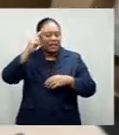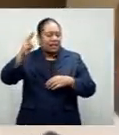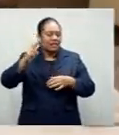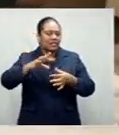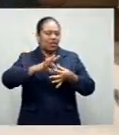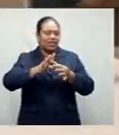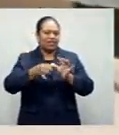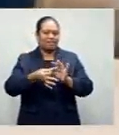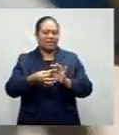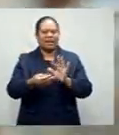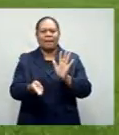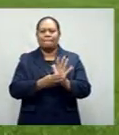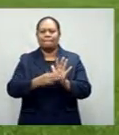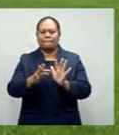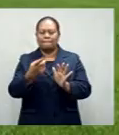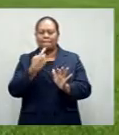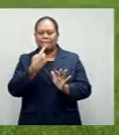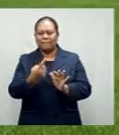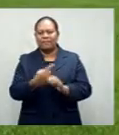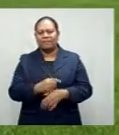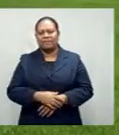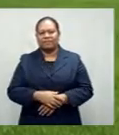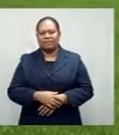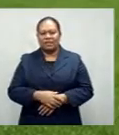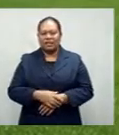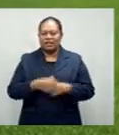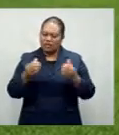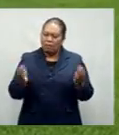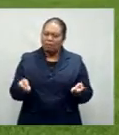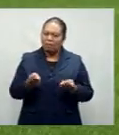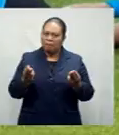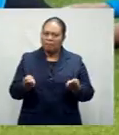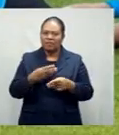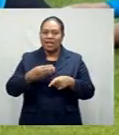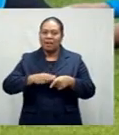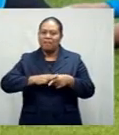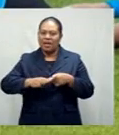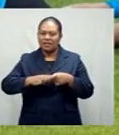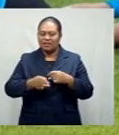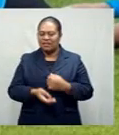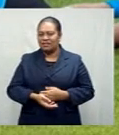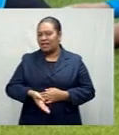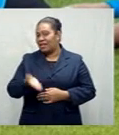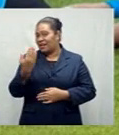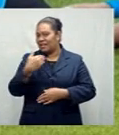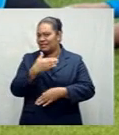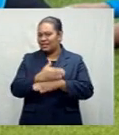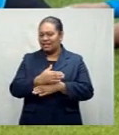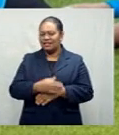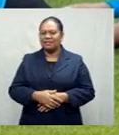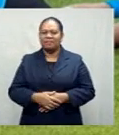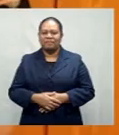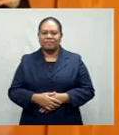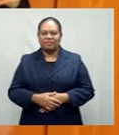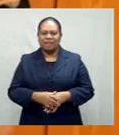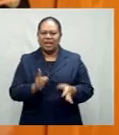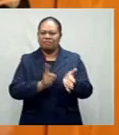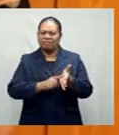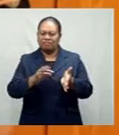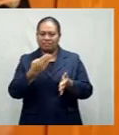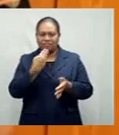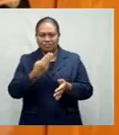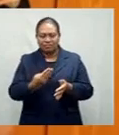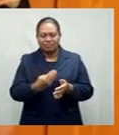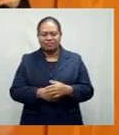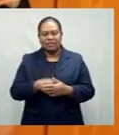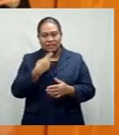President Makarita Lenoa delivered a motivating message to the team last night. Lenoa reminded the athletes that they